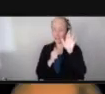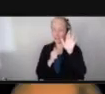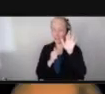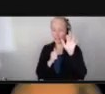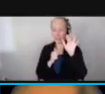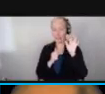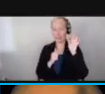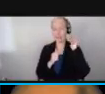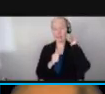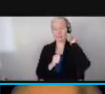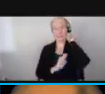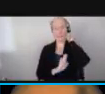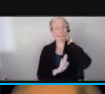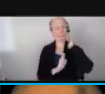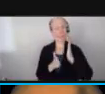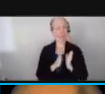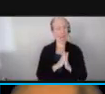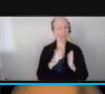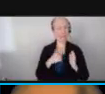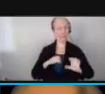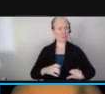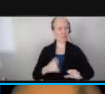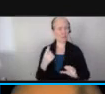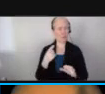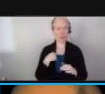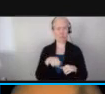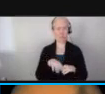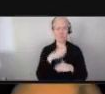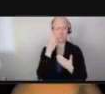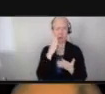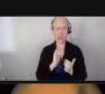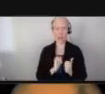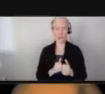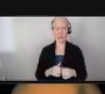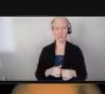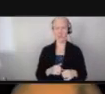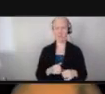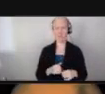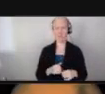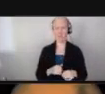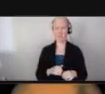Wow, you're asking me to do something I don't know how to do off So on the your fly.